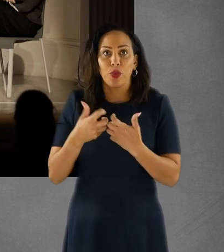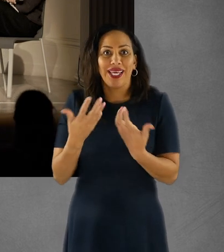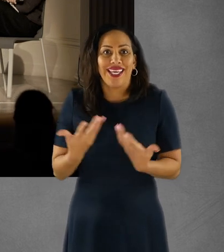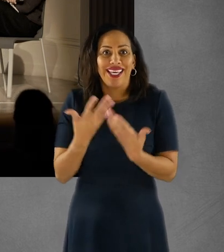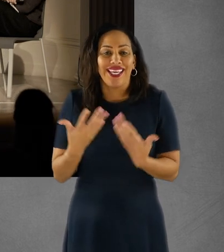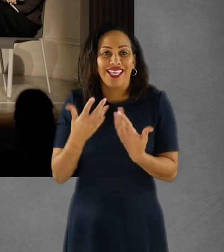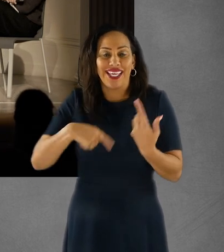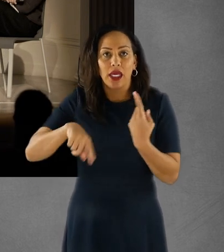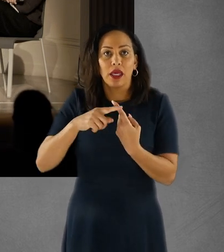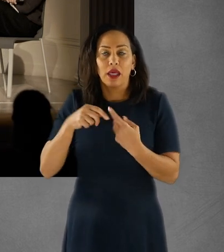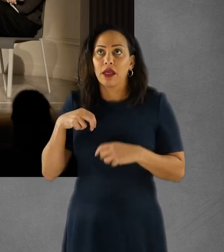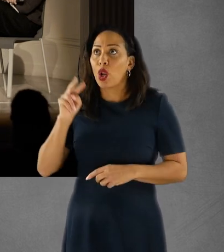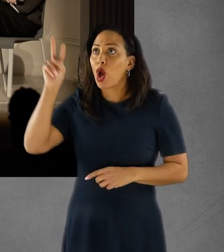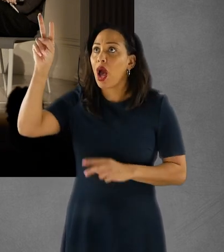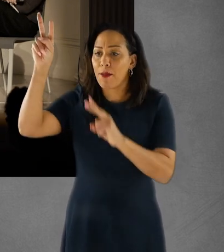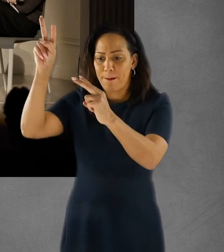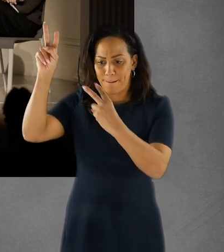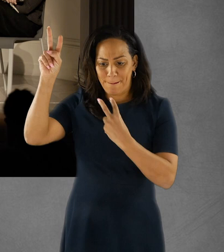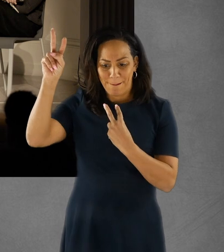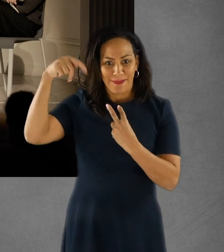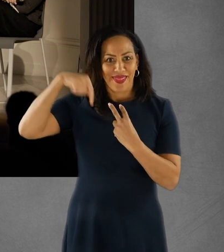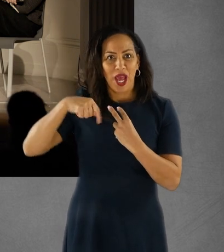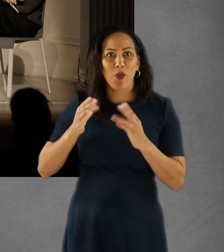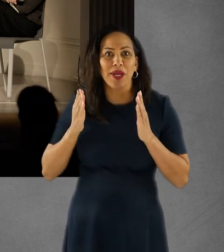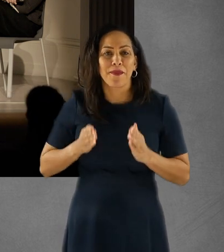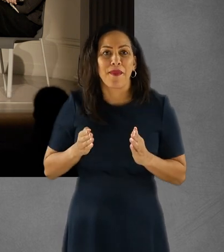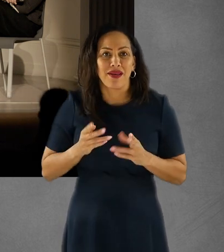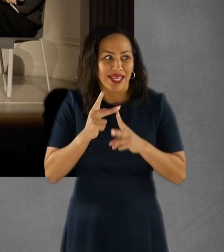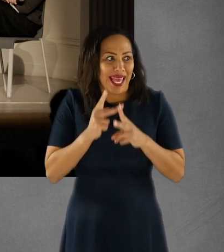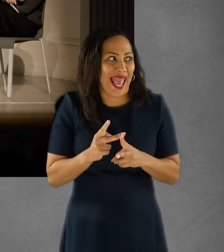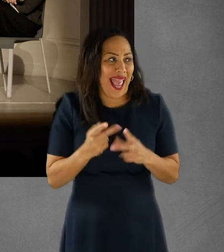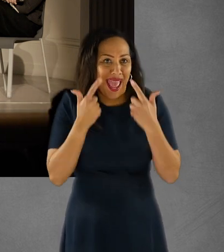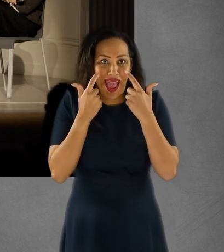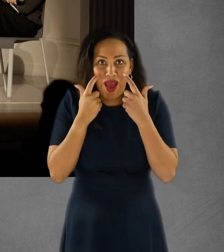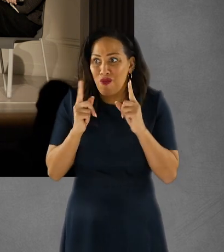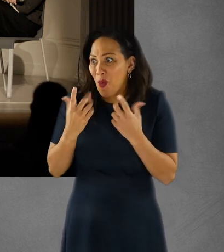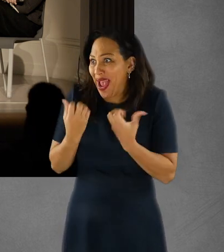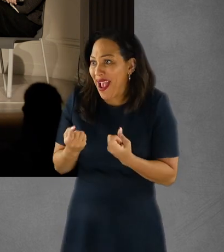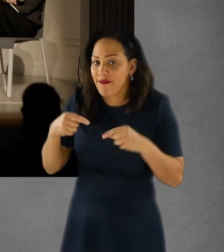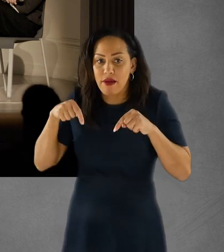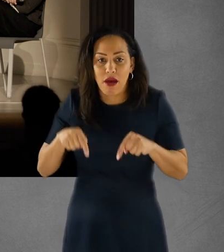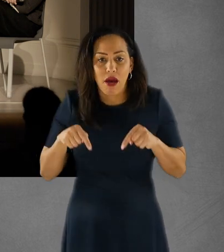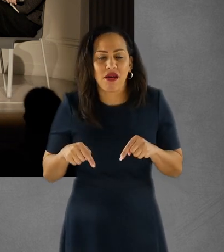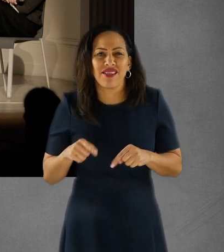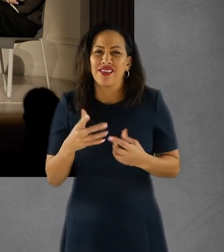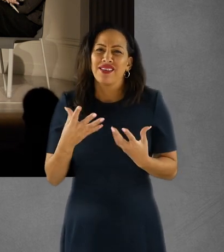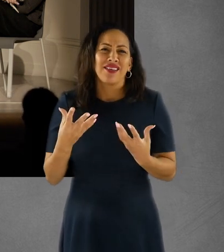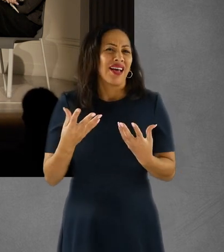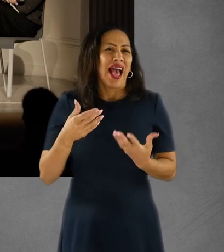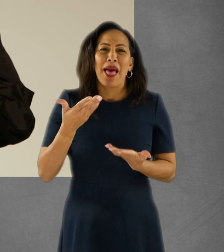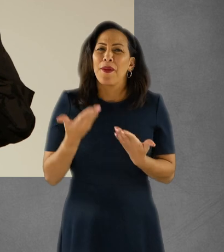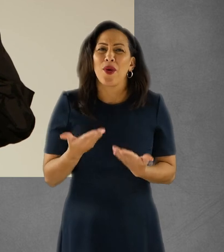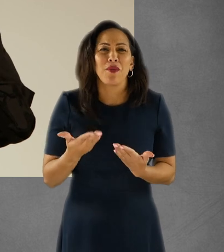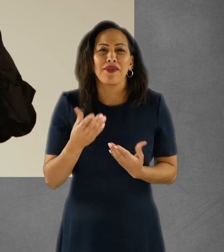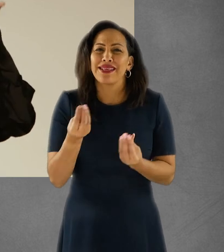also, there's something, I think especially at this moment, there's something so ridiculous in thinking that we can engineer and plan these